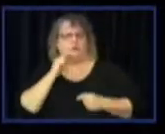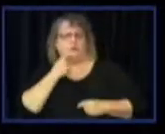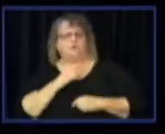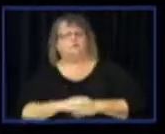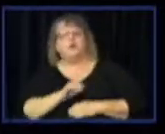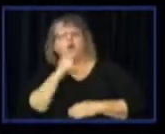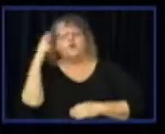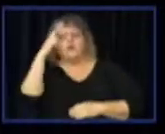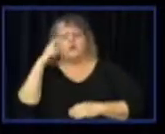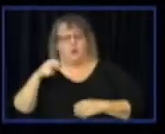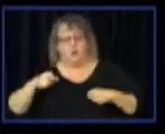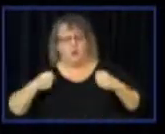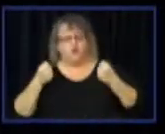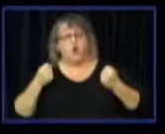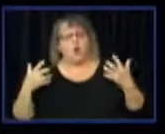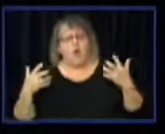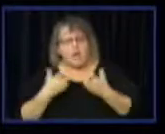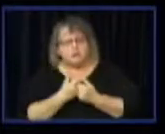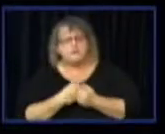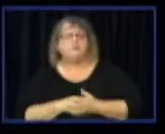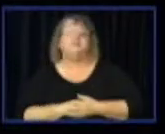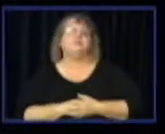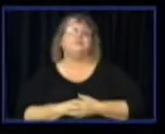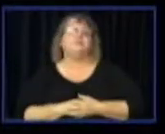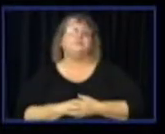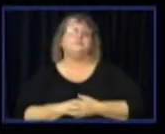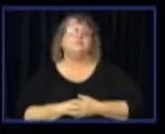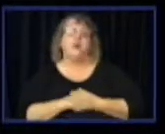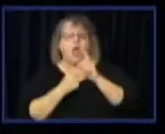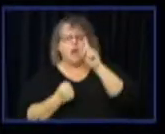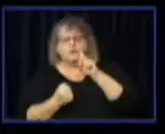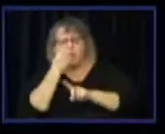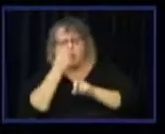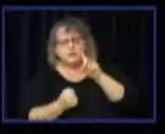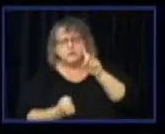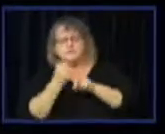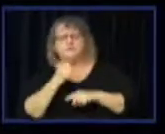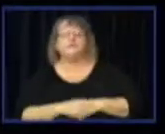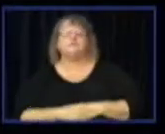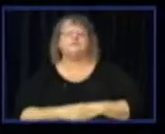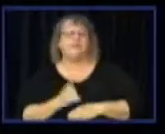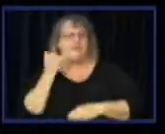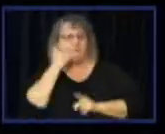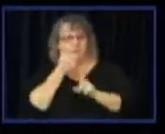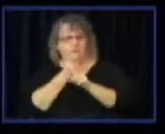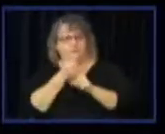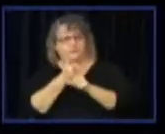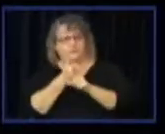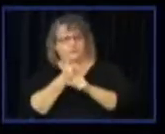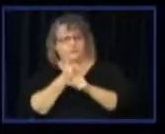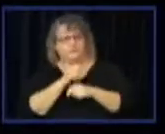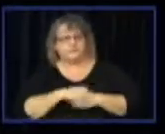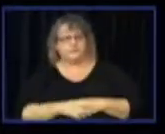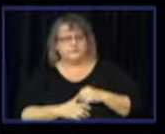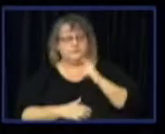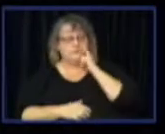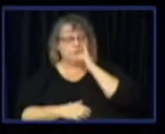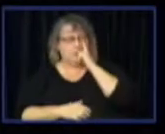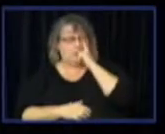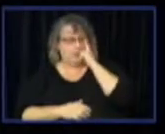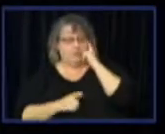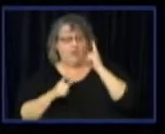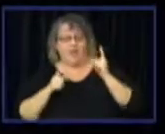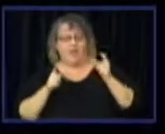causes include motor vehicle accidents, assaults. As I mentioned, if you have